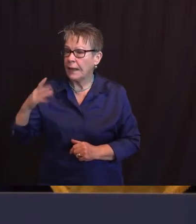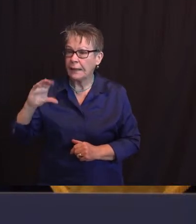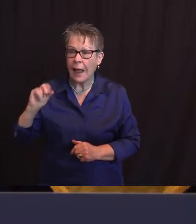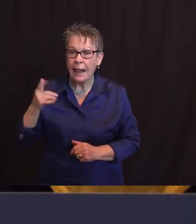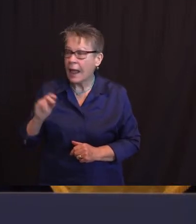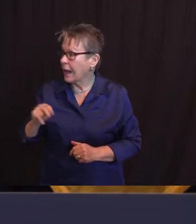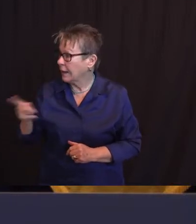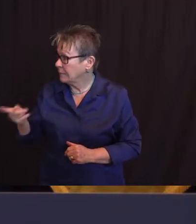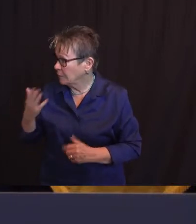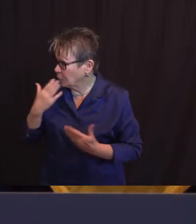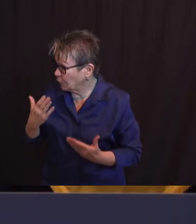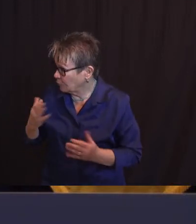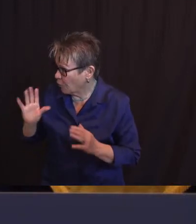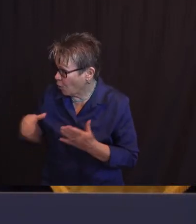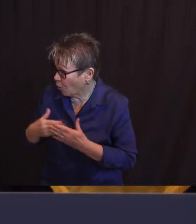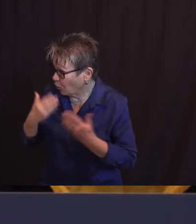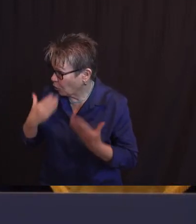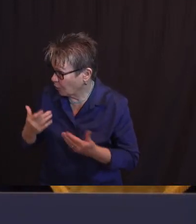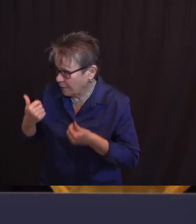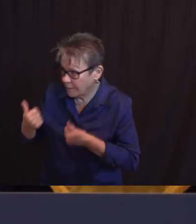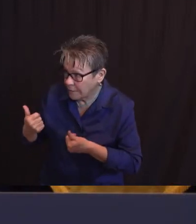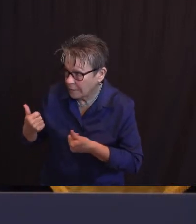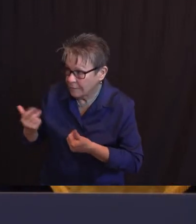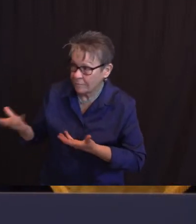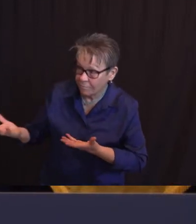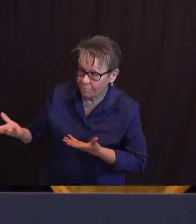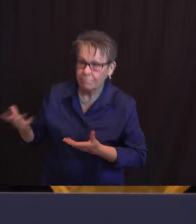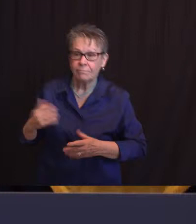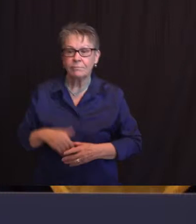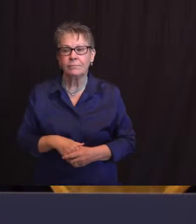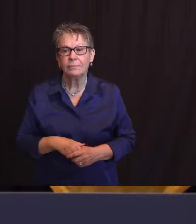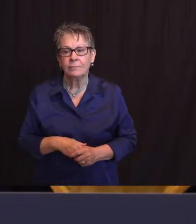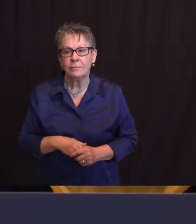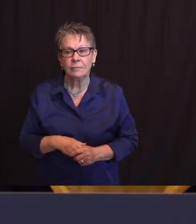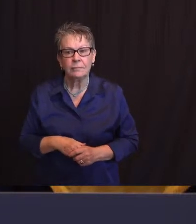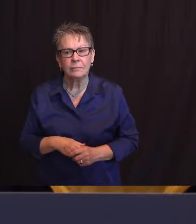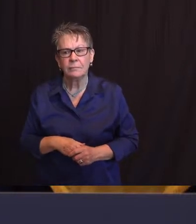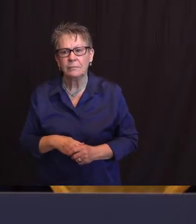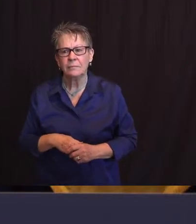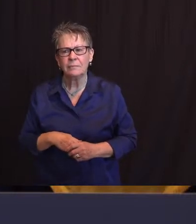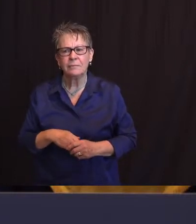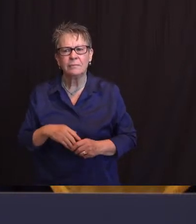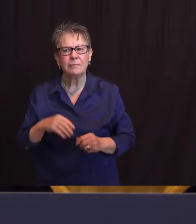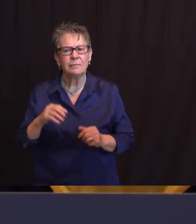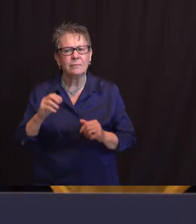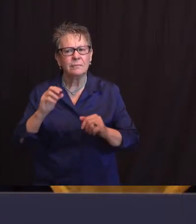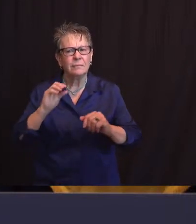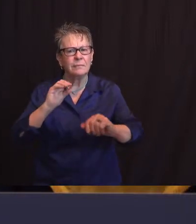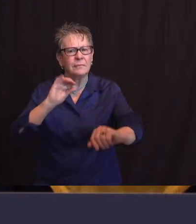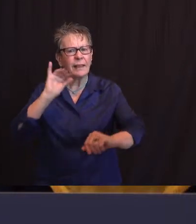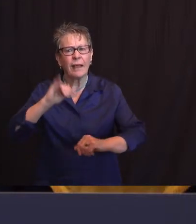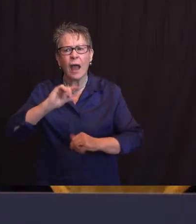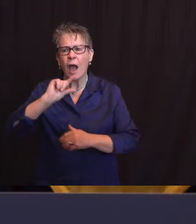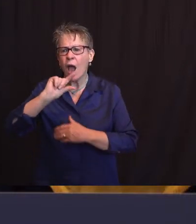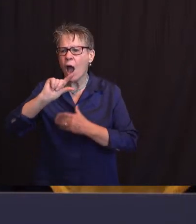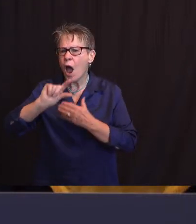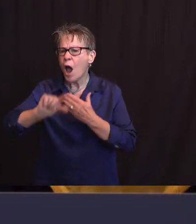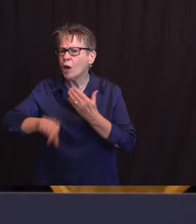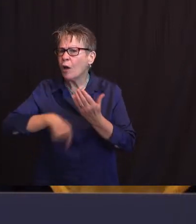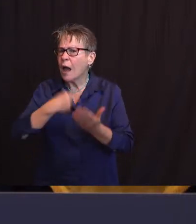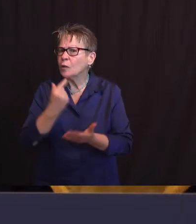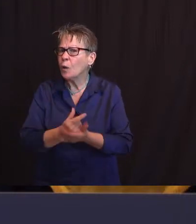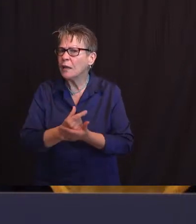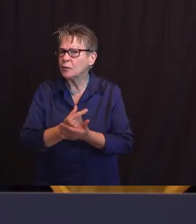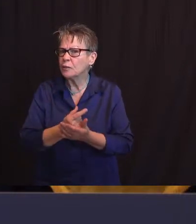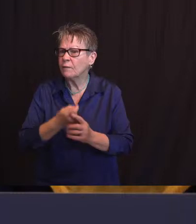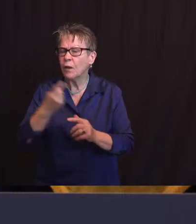list. Good to see you. That graduation was really special and very emotional, obviously, with Luke Holmeyer's mom